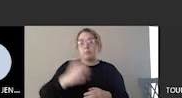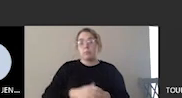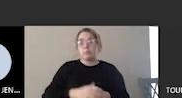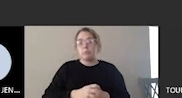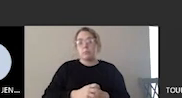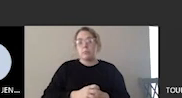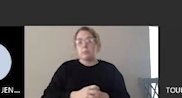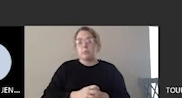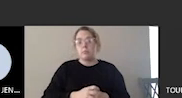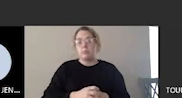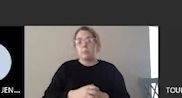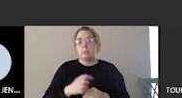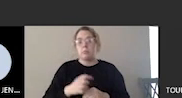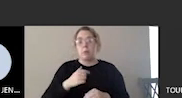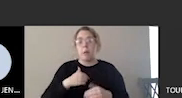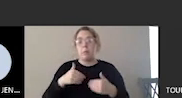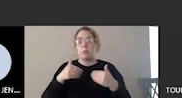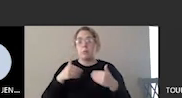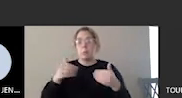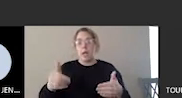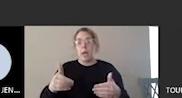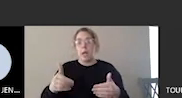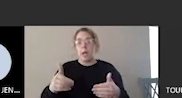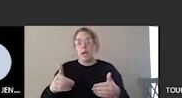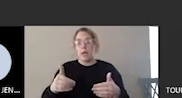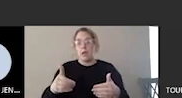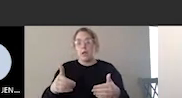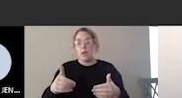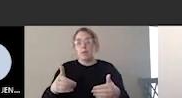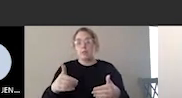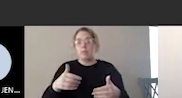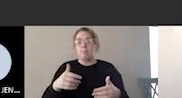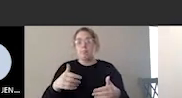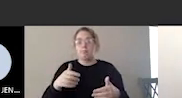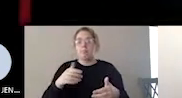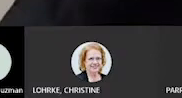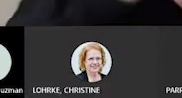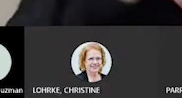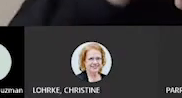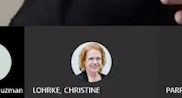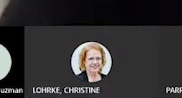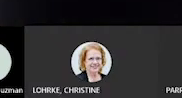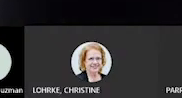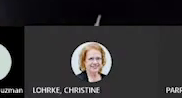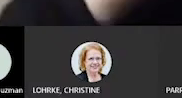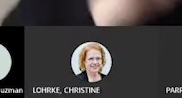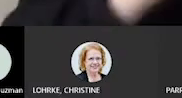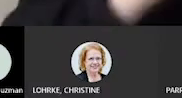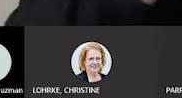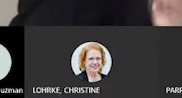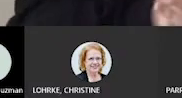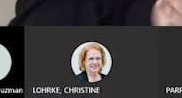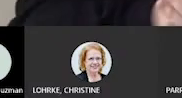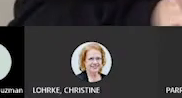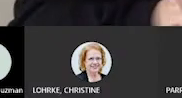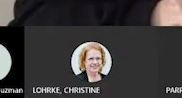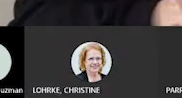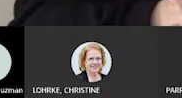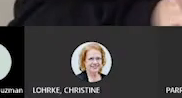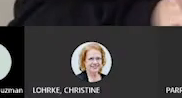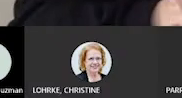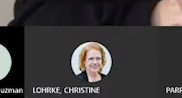going to go ahead and stop sharing so that I can upload the documents to the chat.